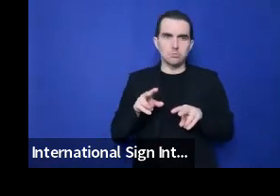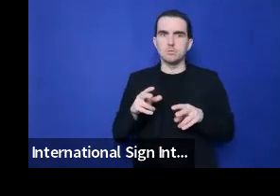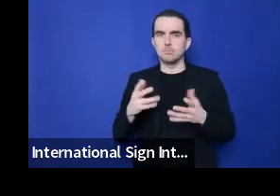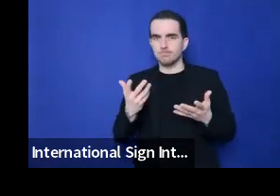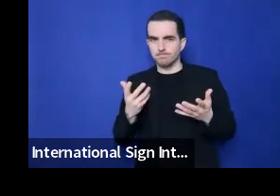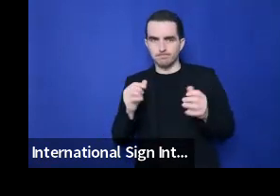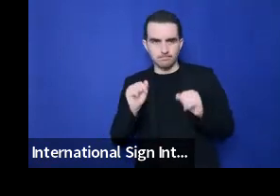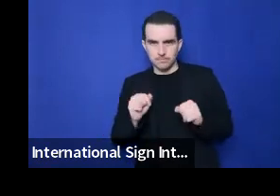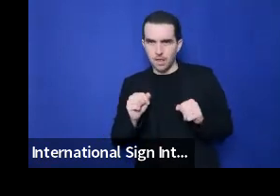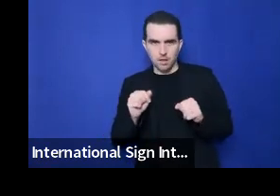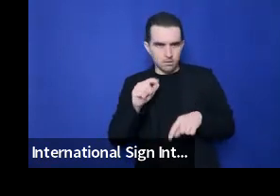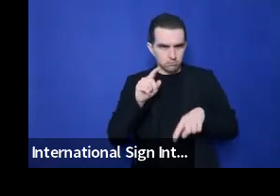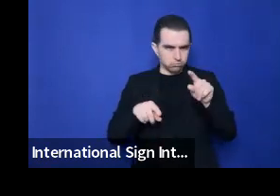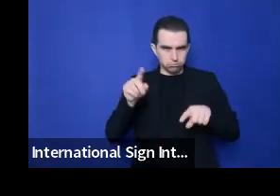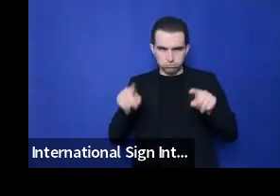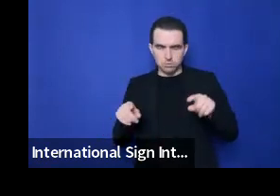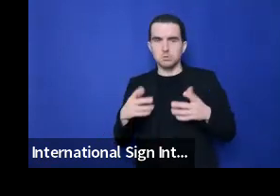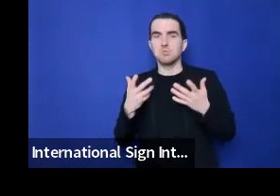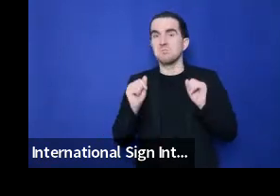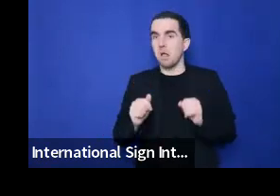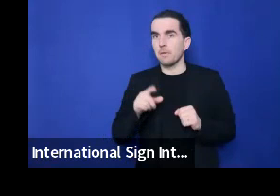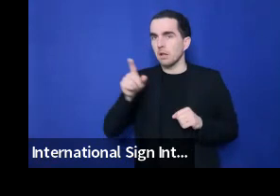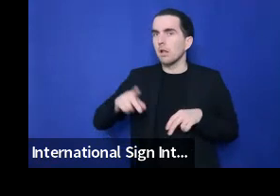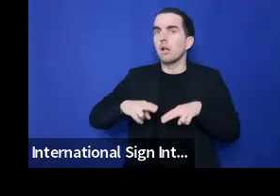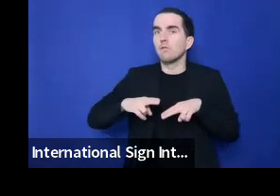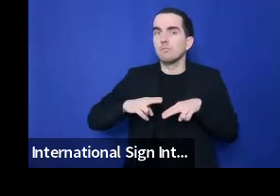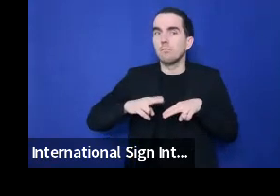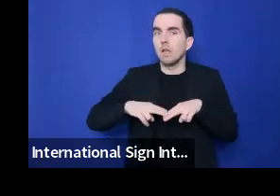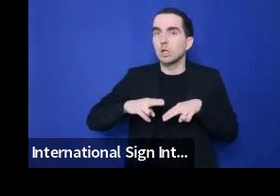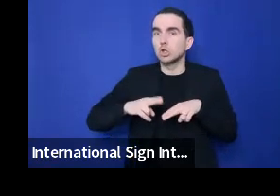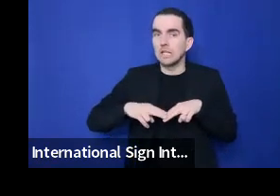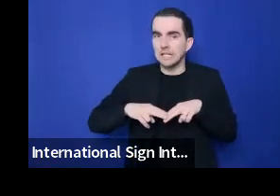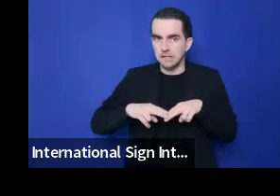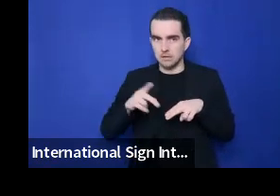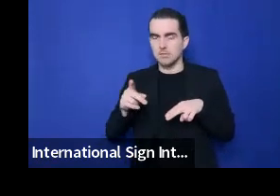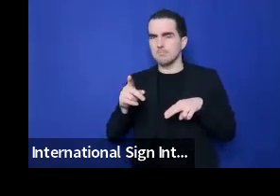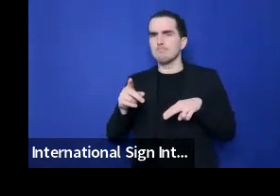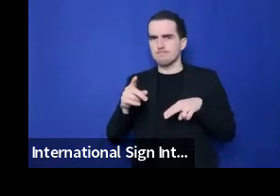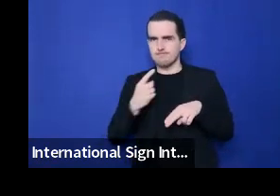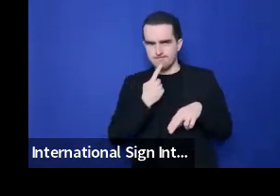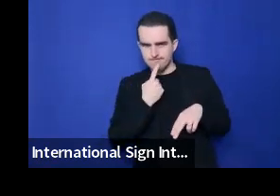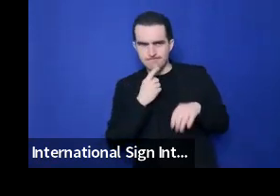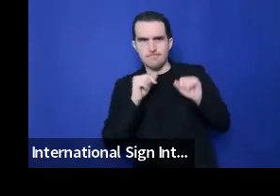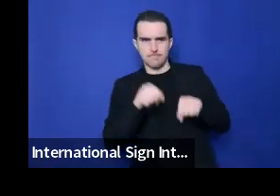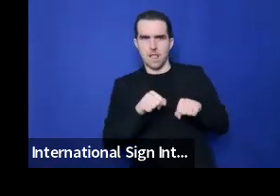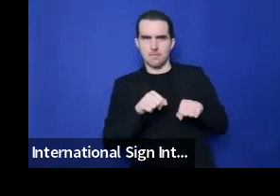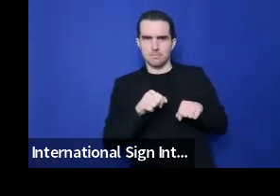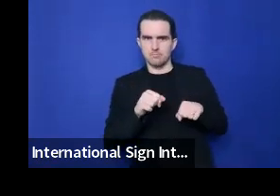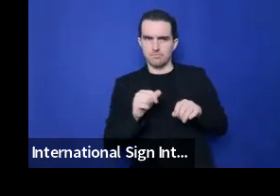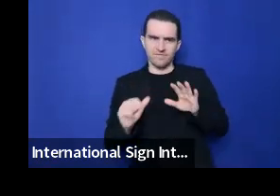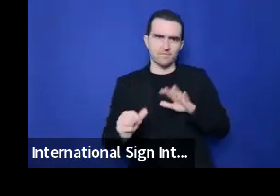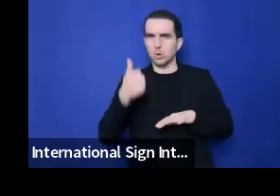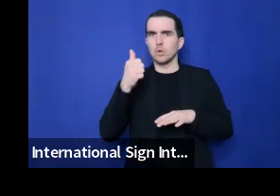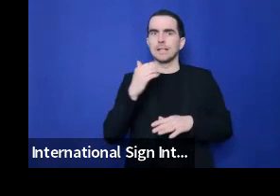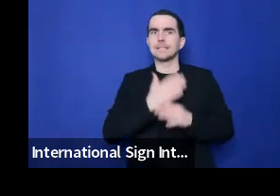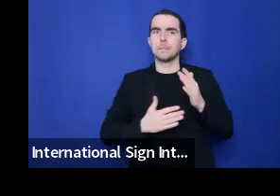because there was no such benefit before. It could be like tackling suspicion of widespread fraud,